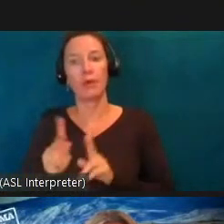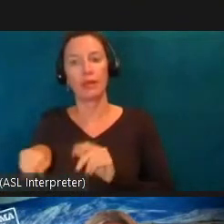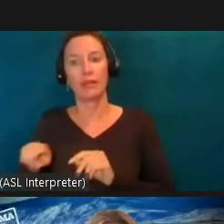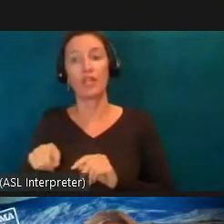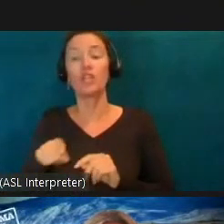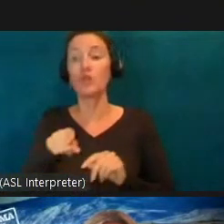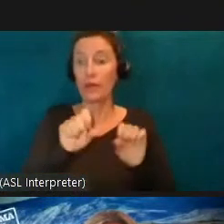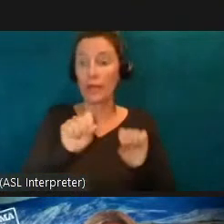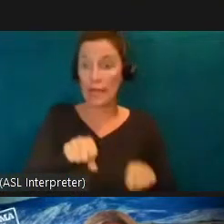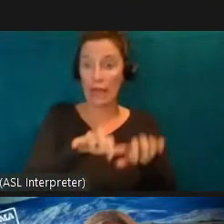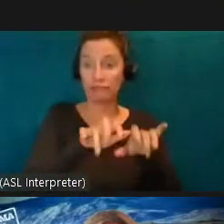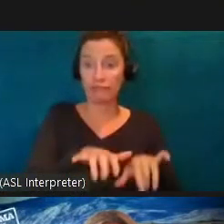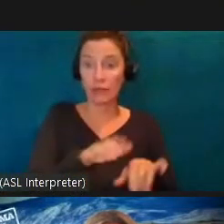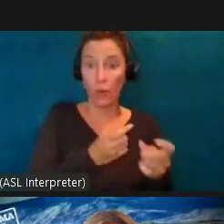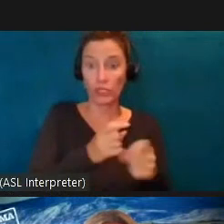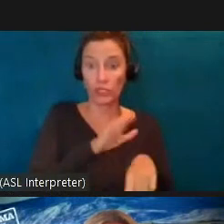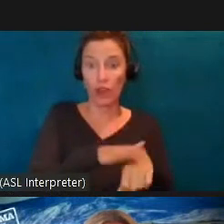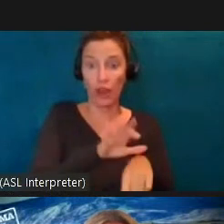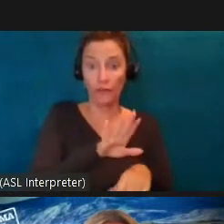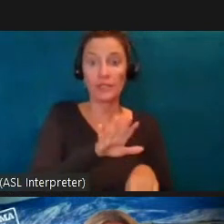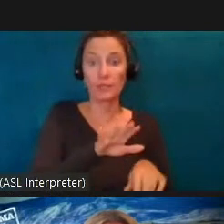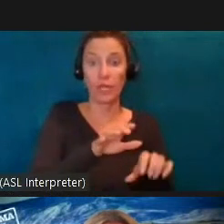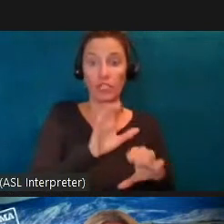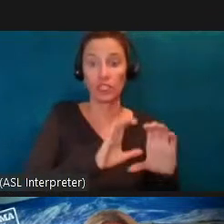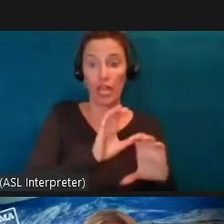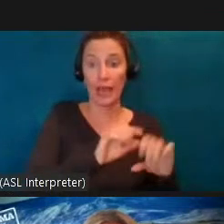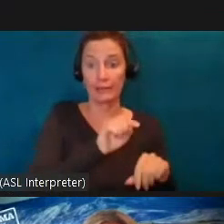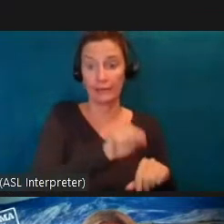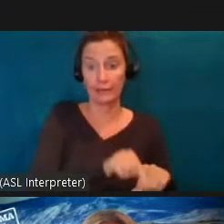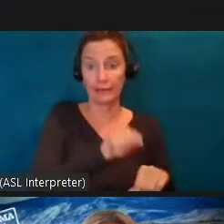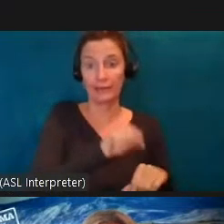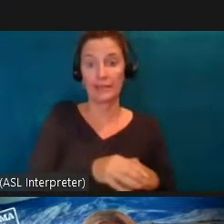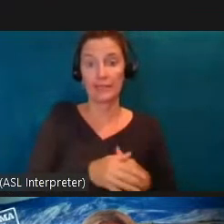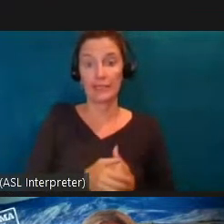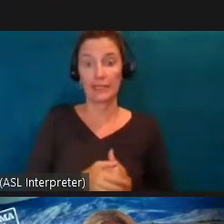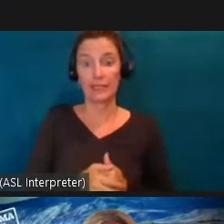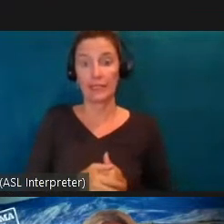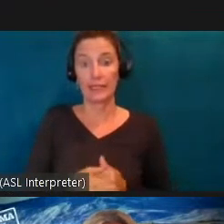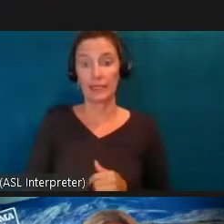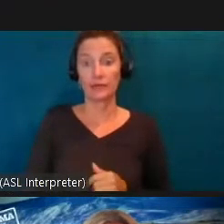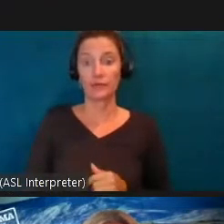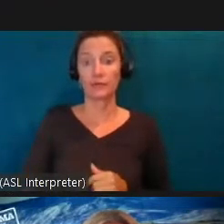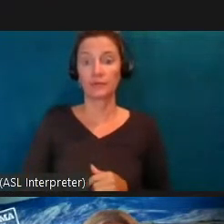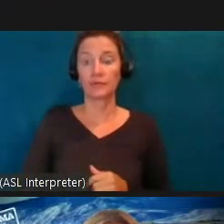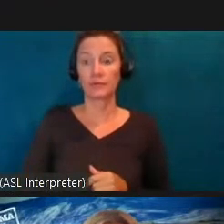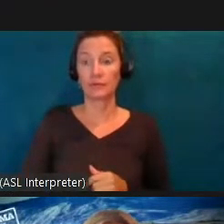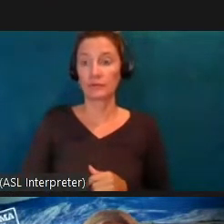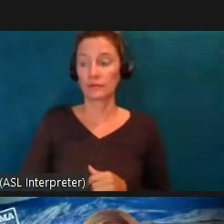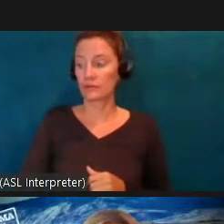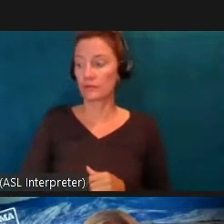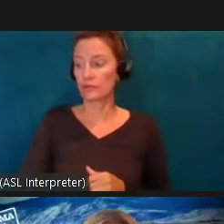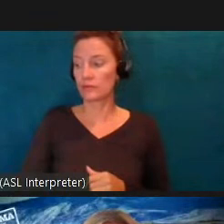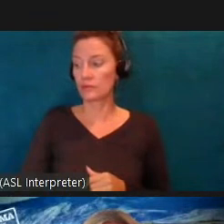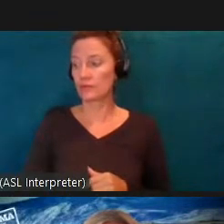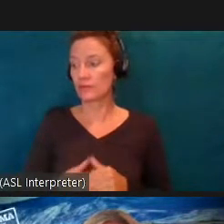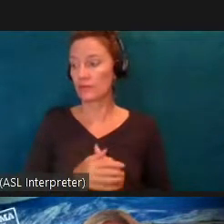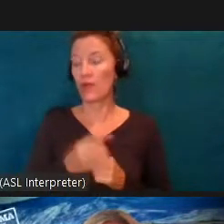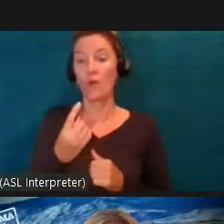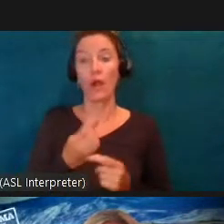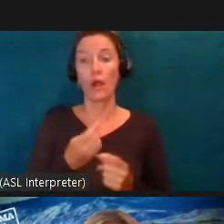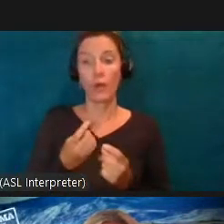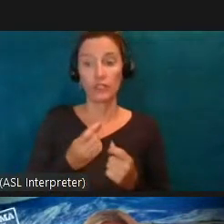leave questions on our Facebook Live comments. One question we've been